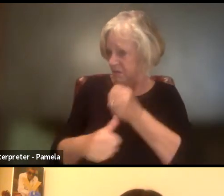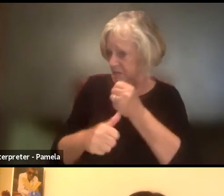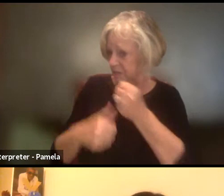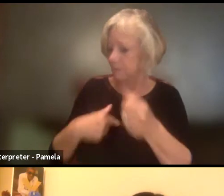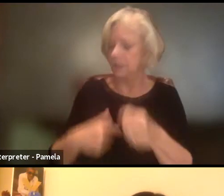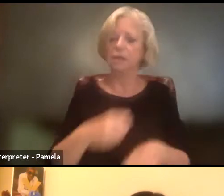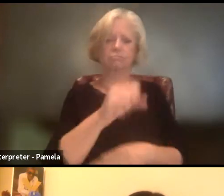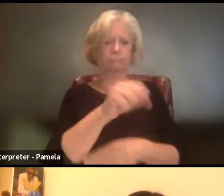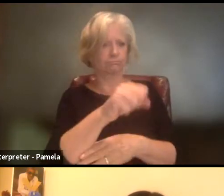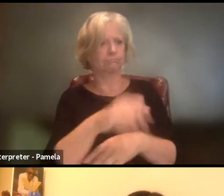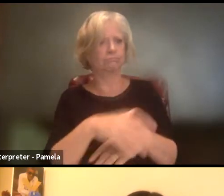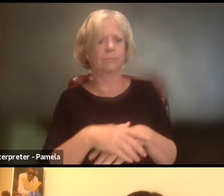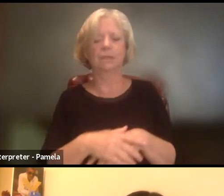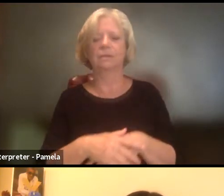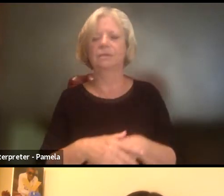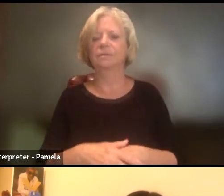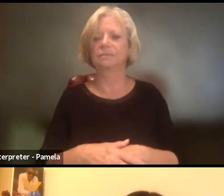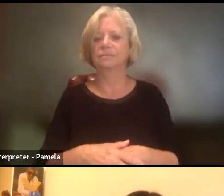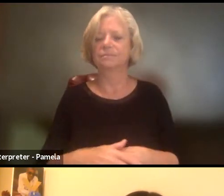it up. Okay, great.